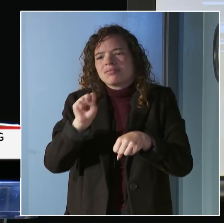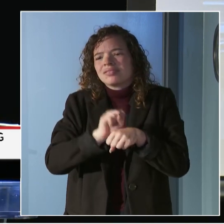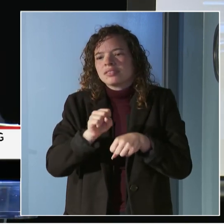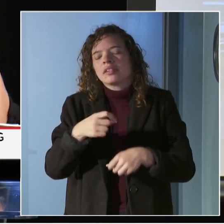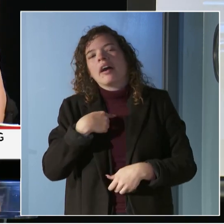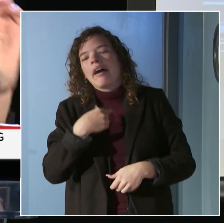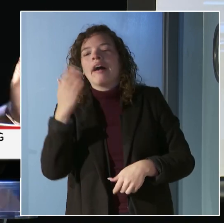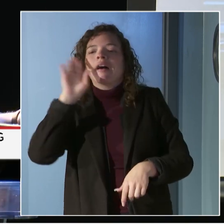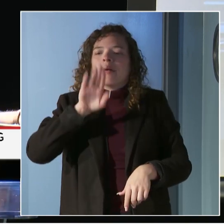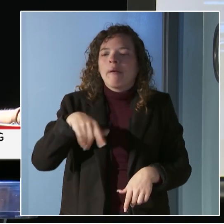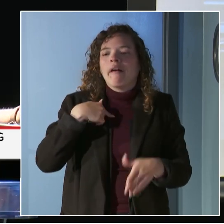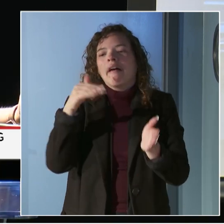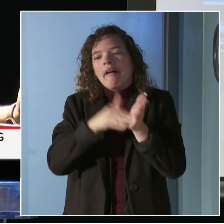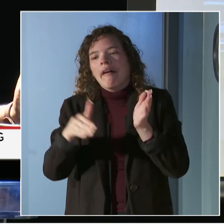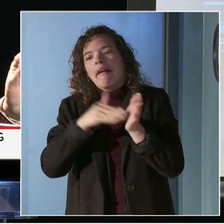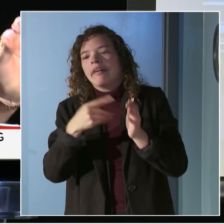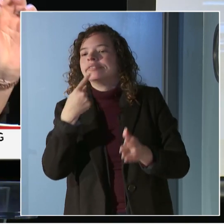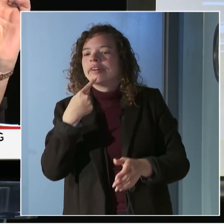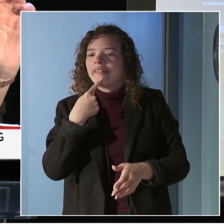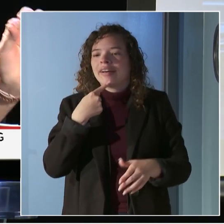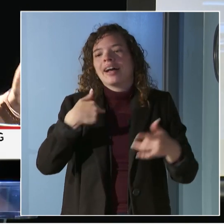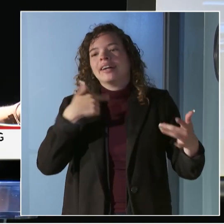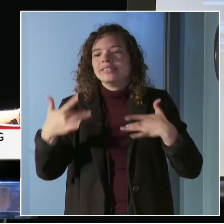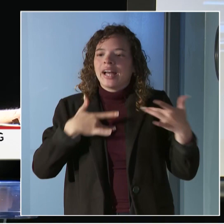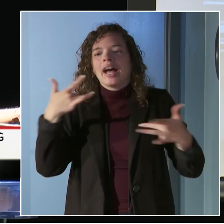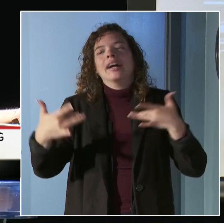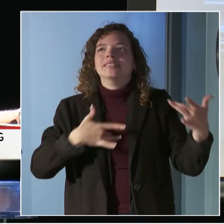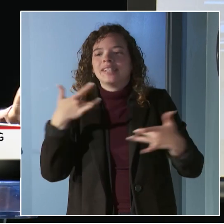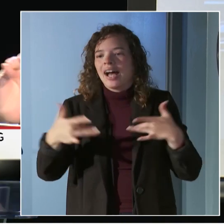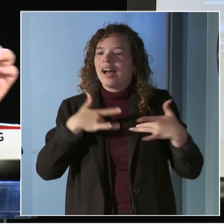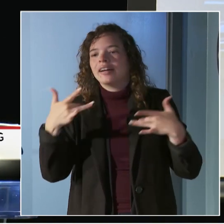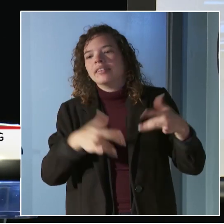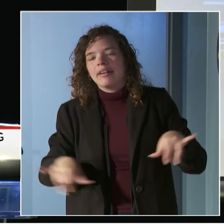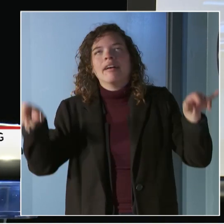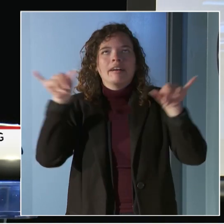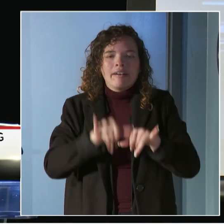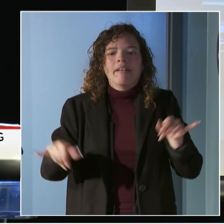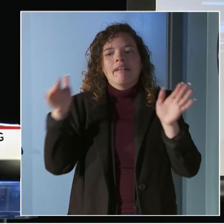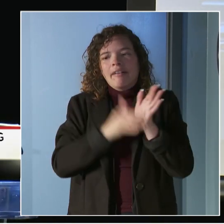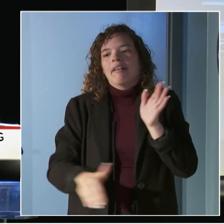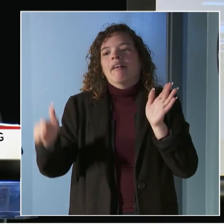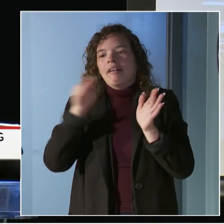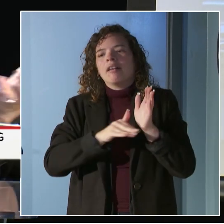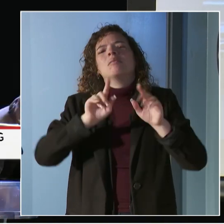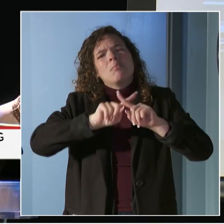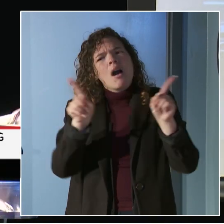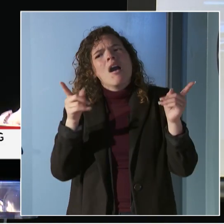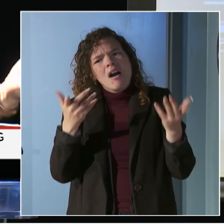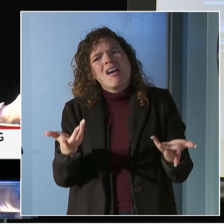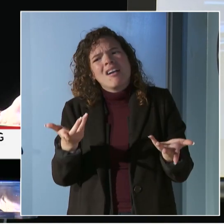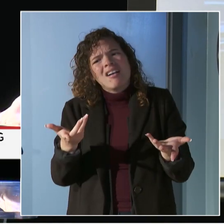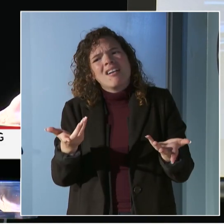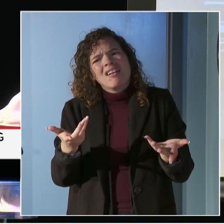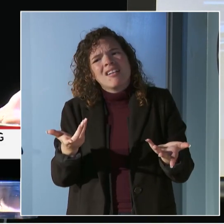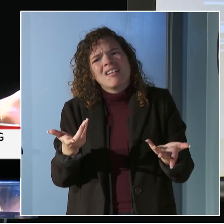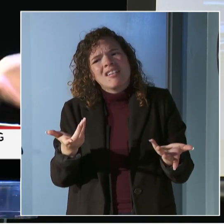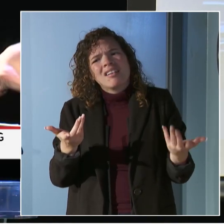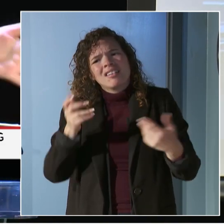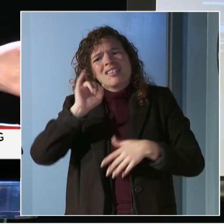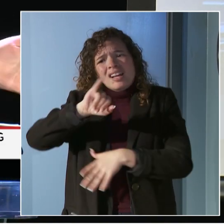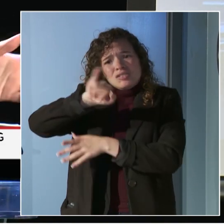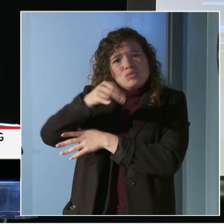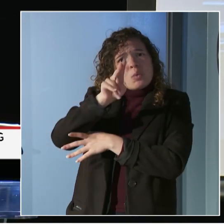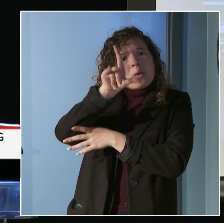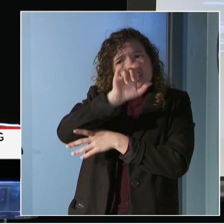Jubilee. It's a really exciting project, and it's a long time in the making. Well, it's just because they're so creative, right? They're